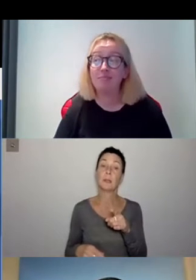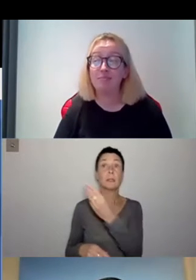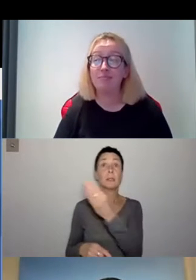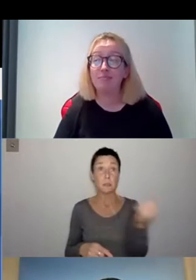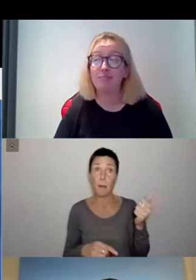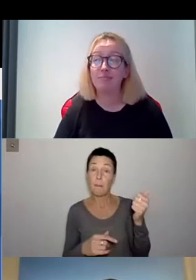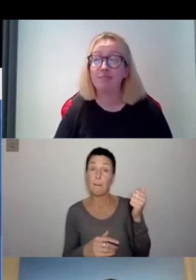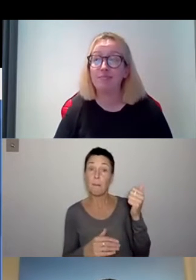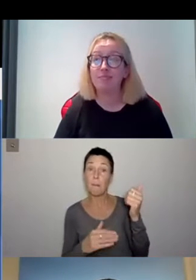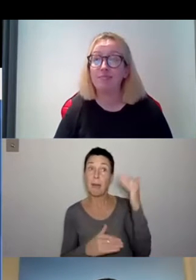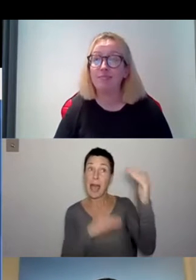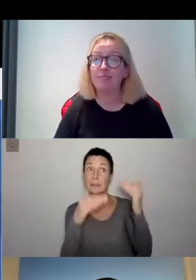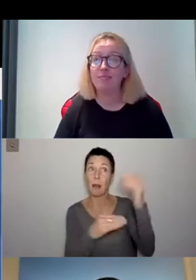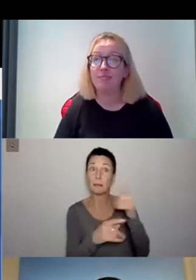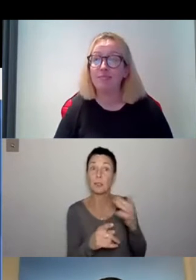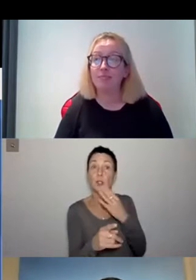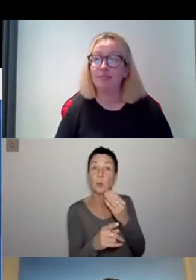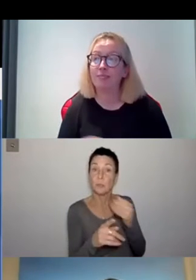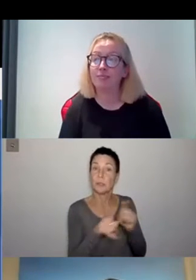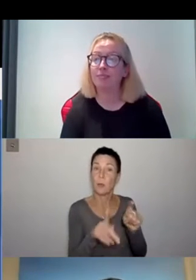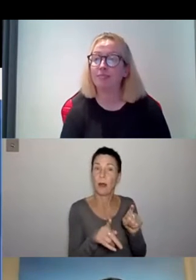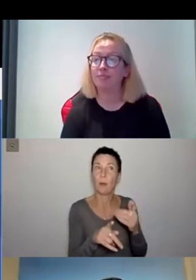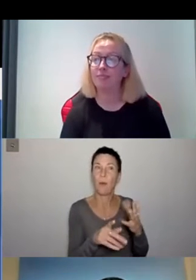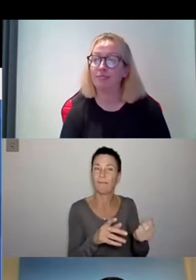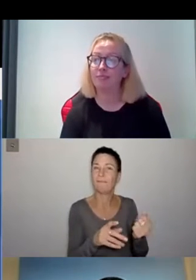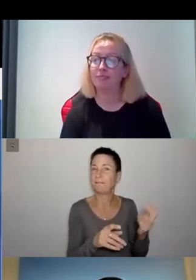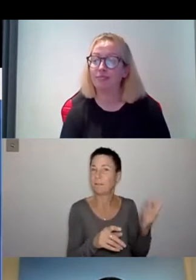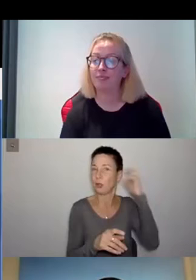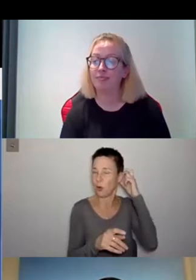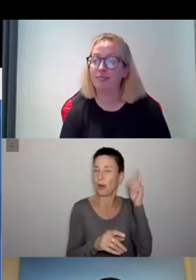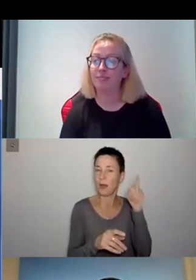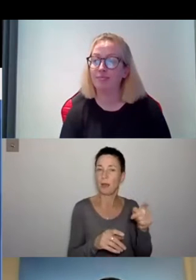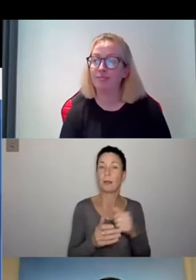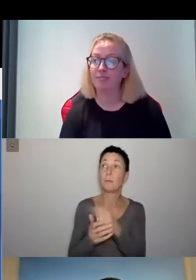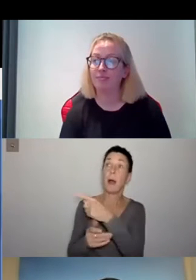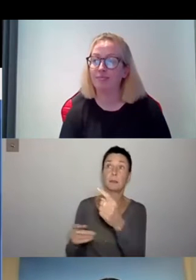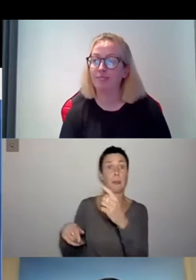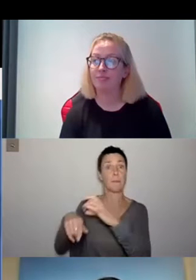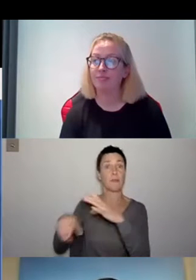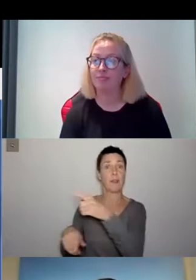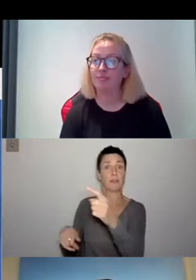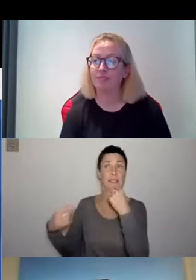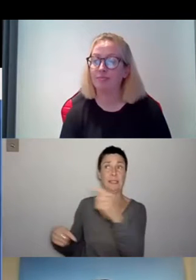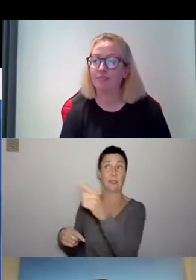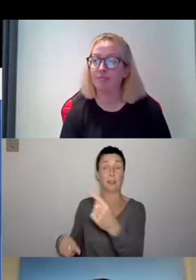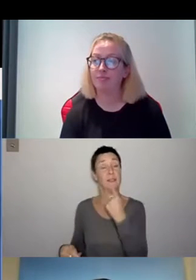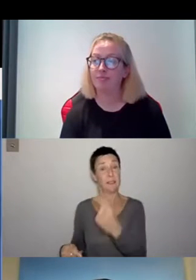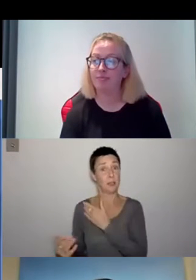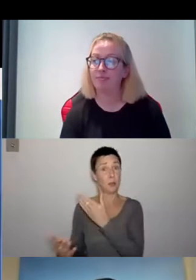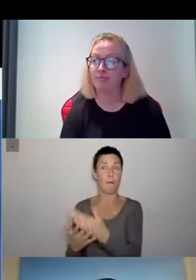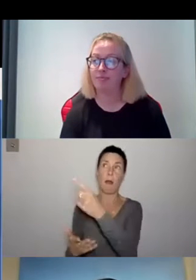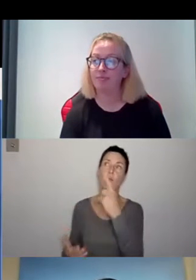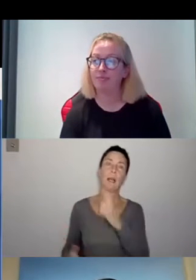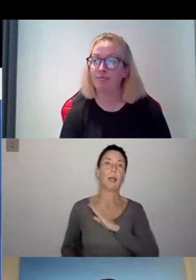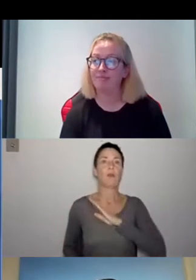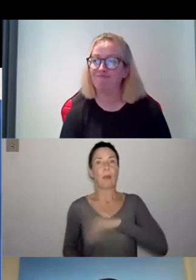cochlear implant users as well. So what the professional community, from what I've heard so far, have said is that they were really relieved to have